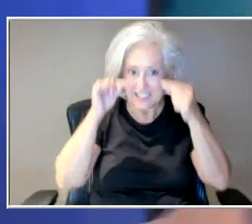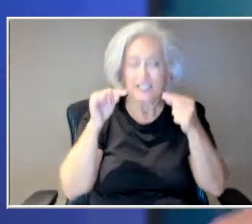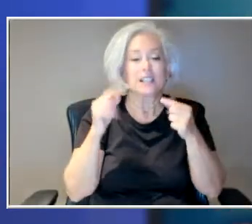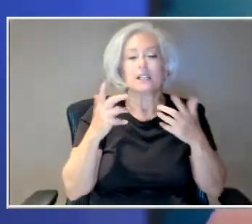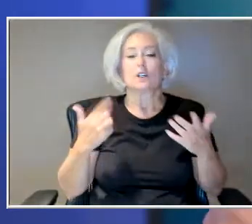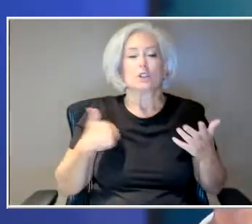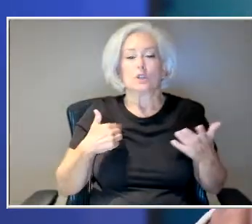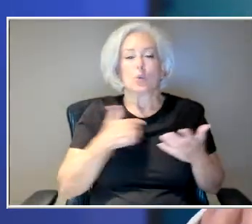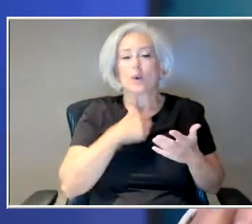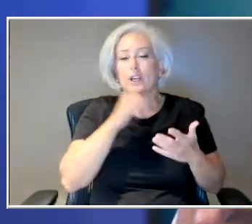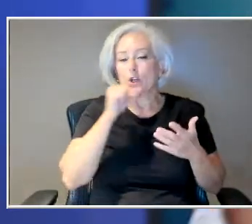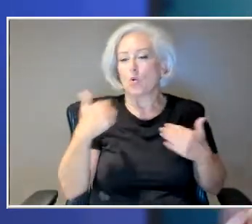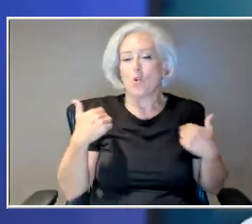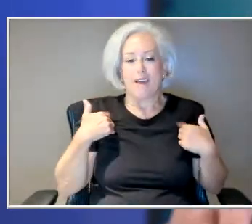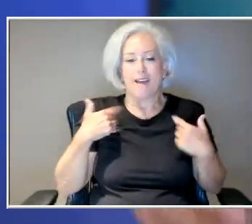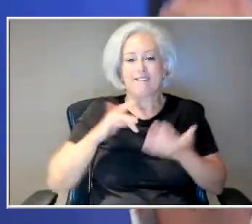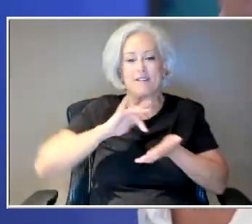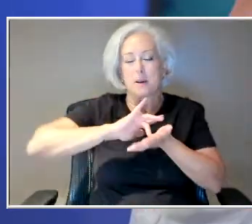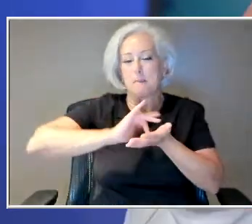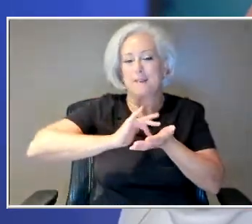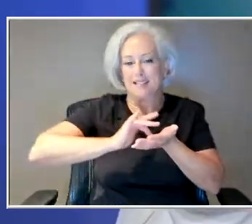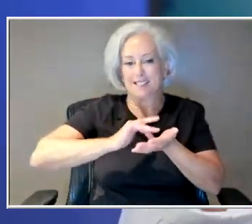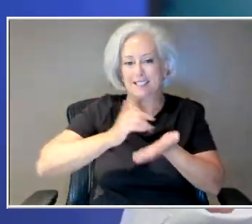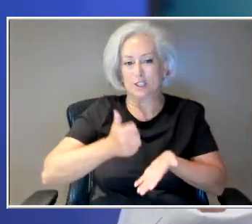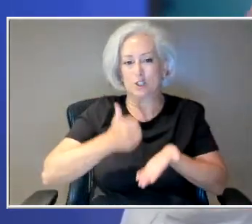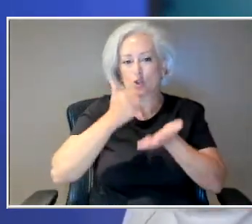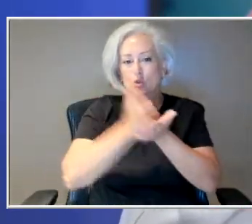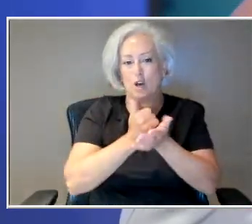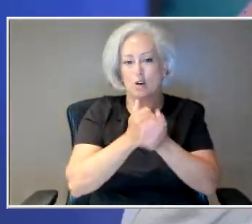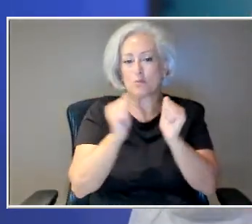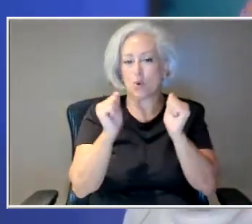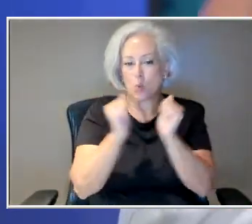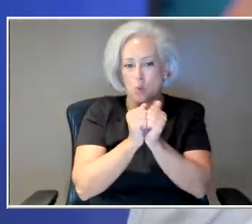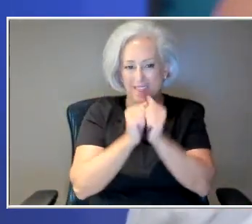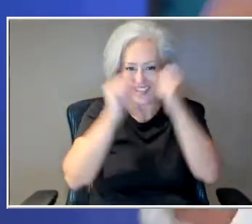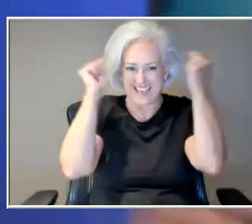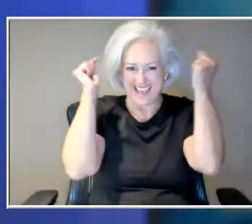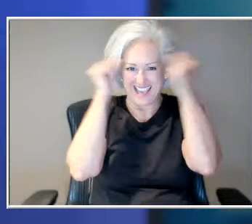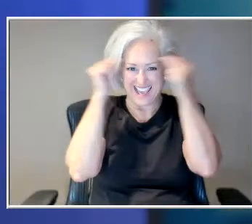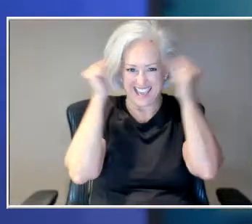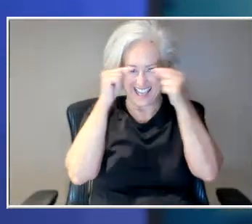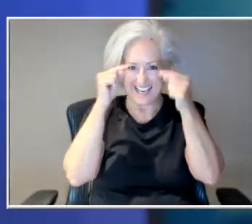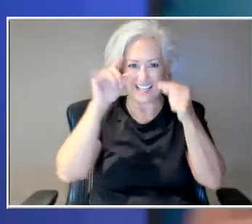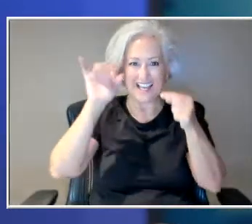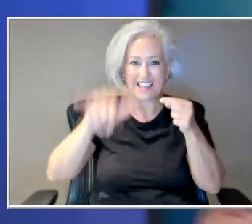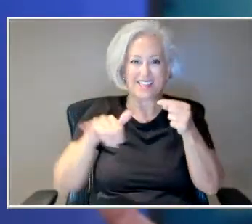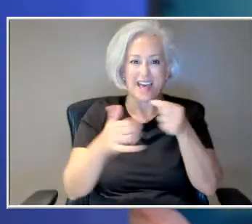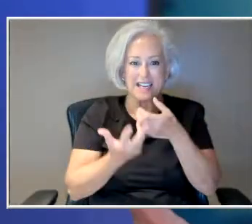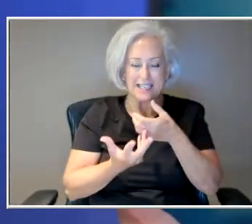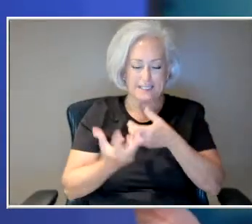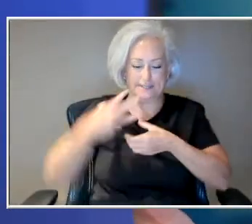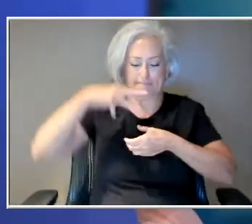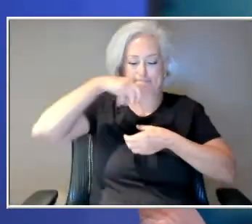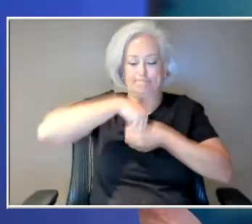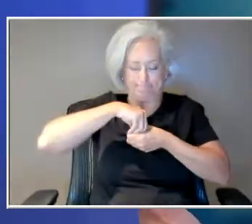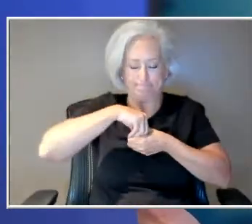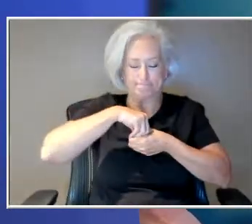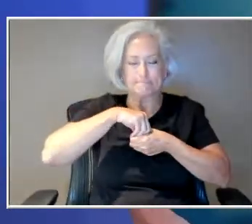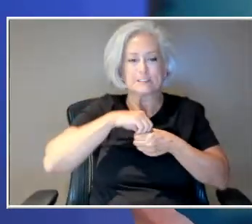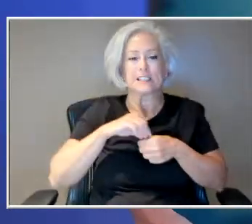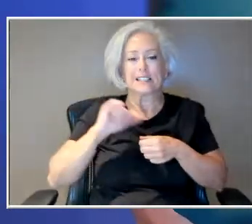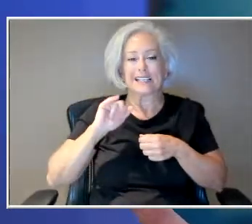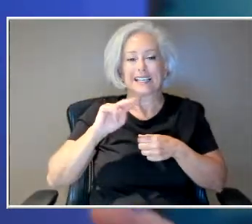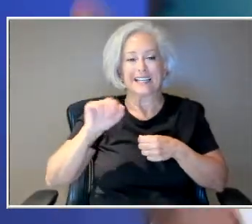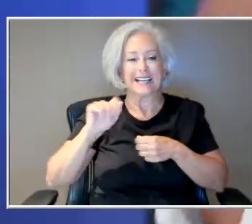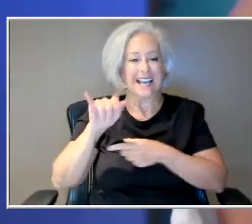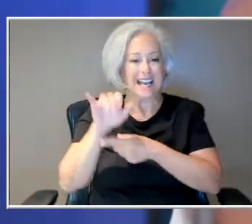medicine that can help with a headache that is just so innate in nature. So we try to help take the edge off, but really